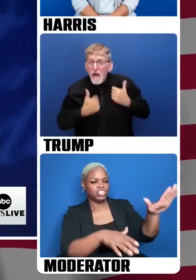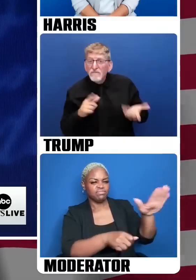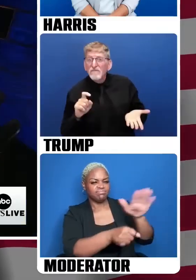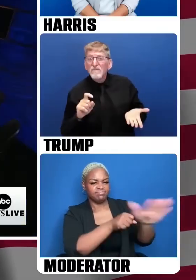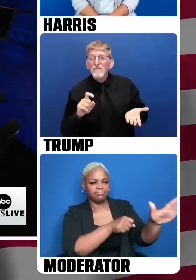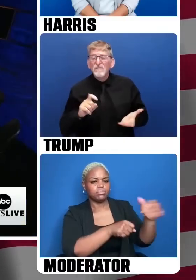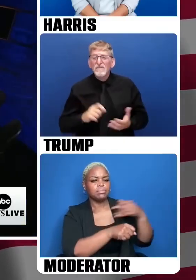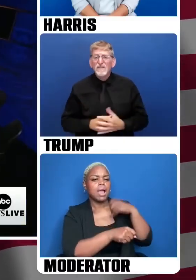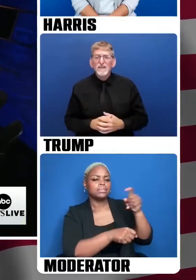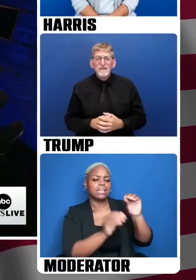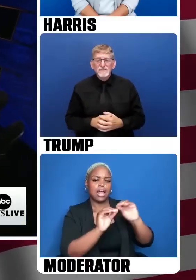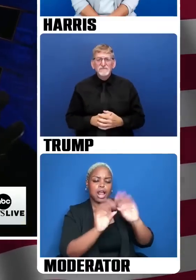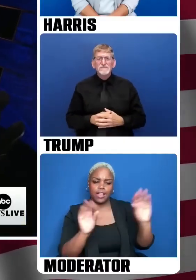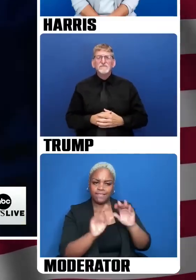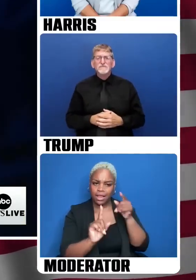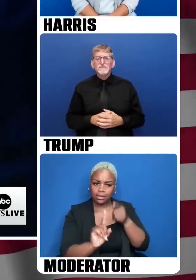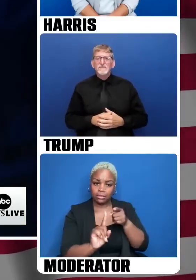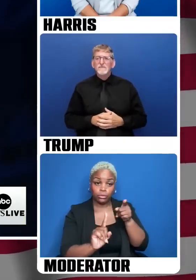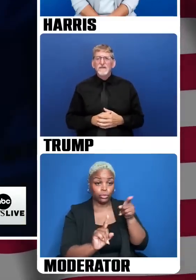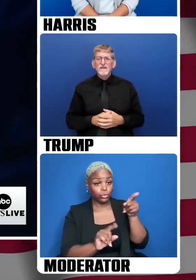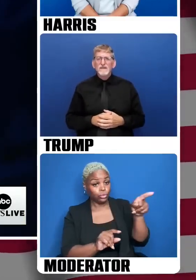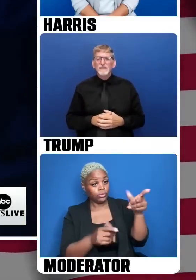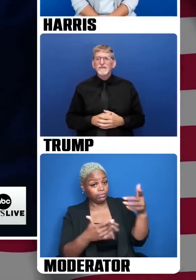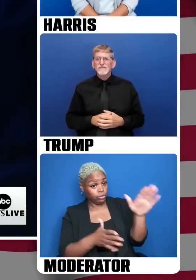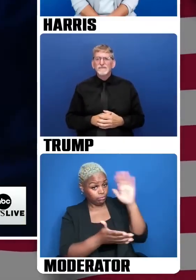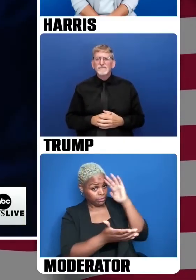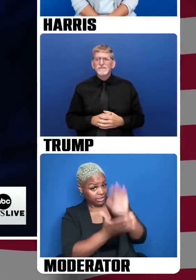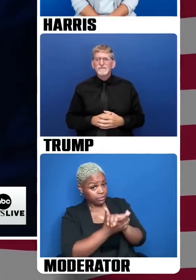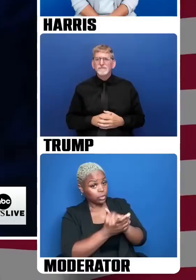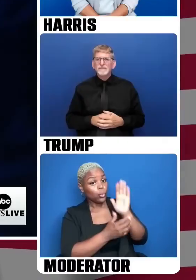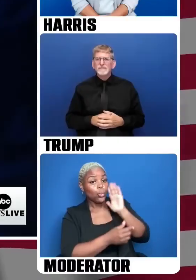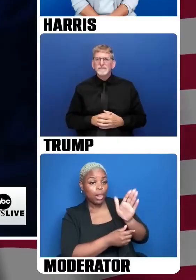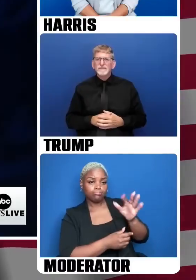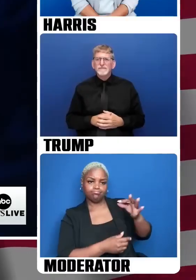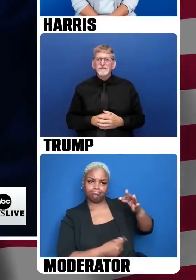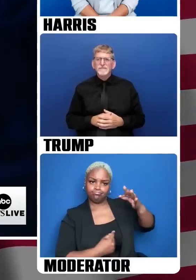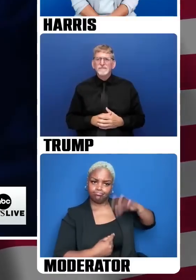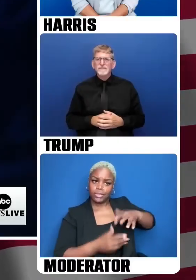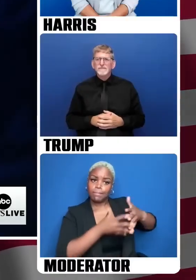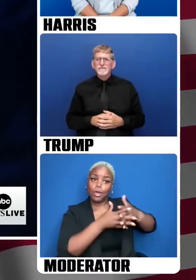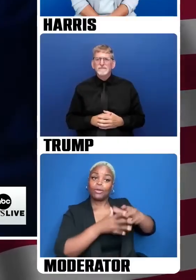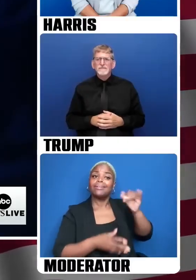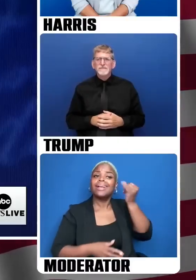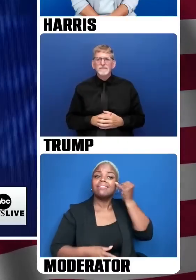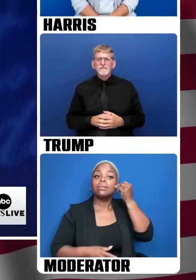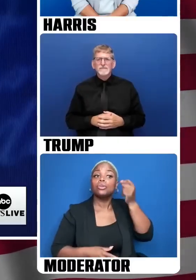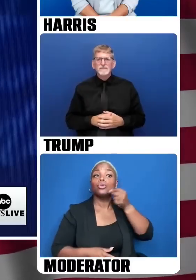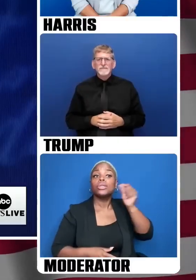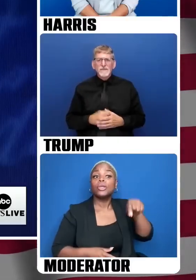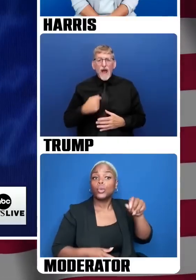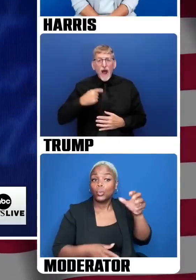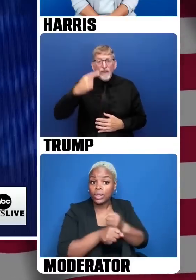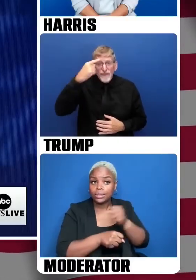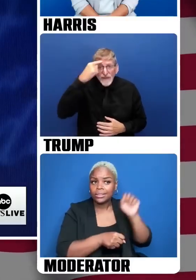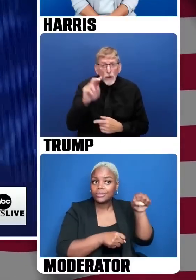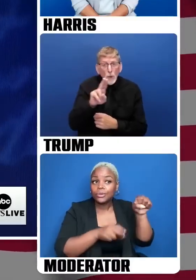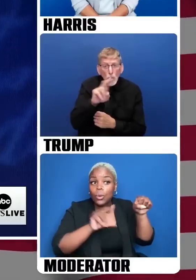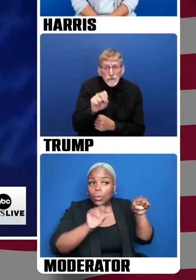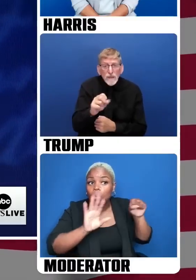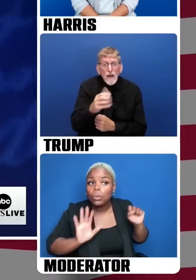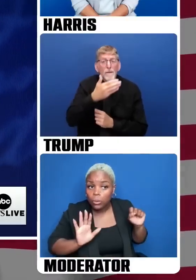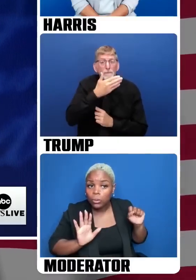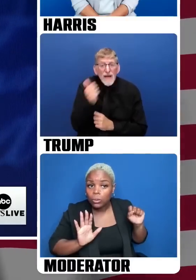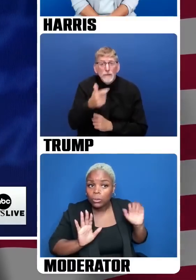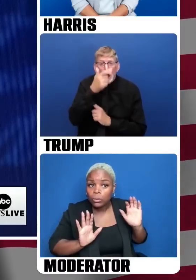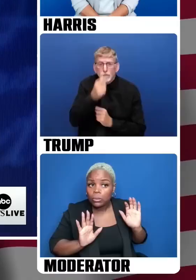question, do you believe it's in the U.S. best interests for Ukraine to win this war, yes or no? I think it's the U.S. best interest to get this war finished and